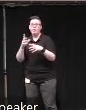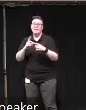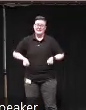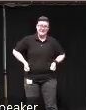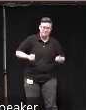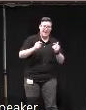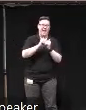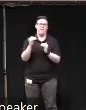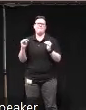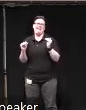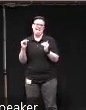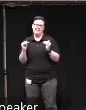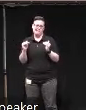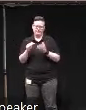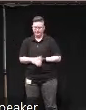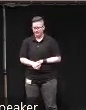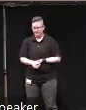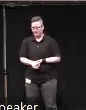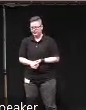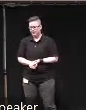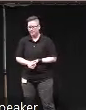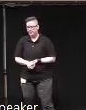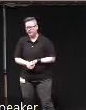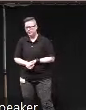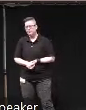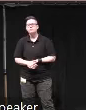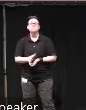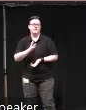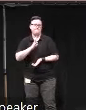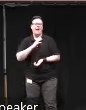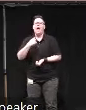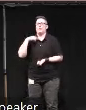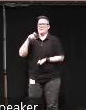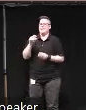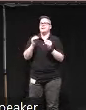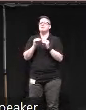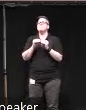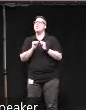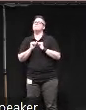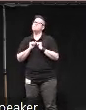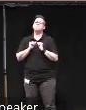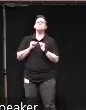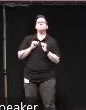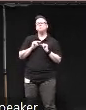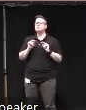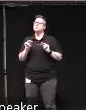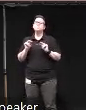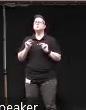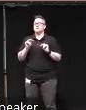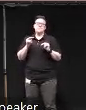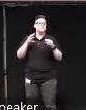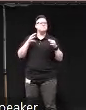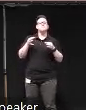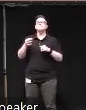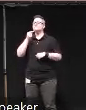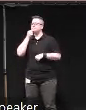expenses. And the way that we think about is to become more judicious and also be more intentional in terms